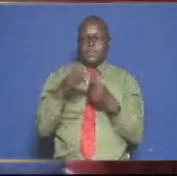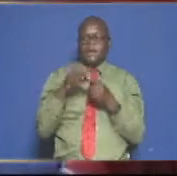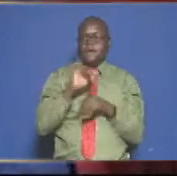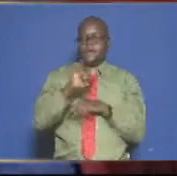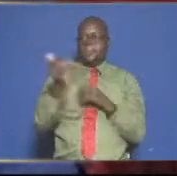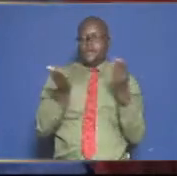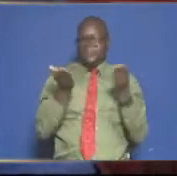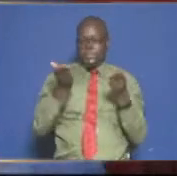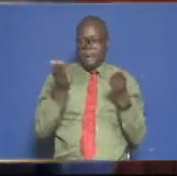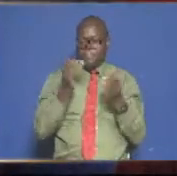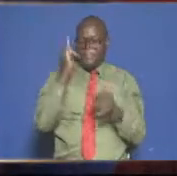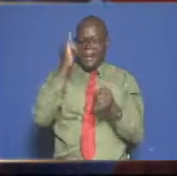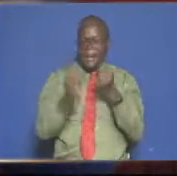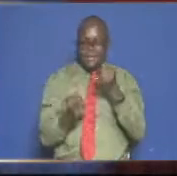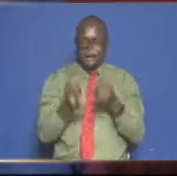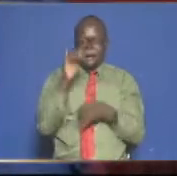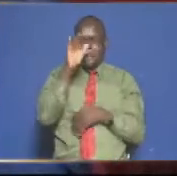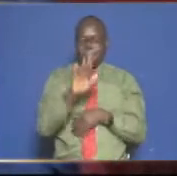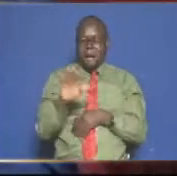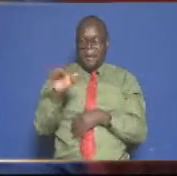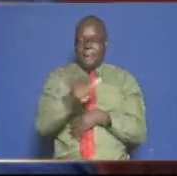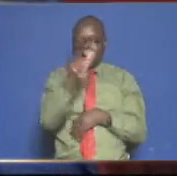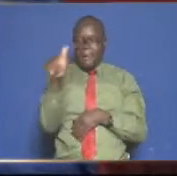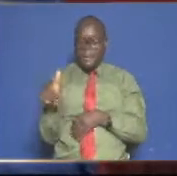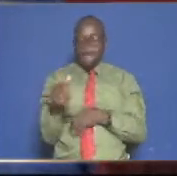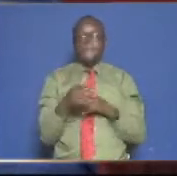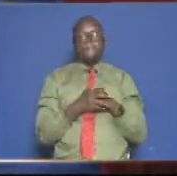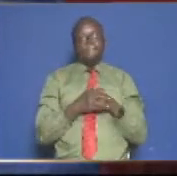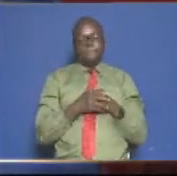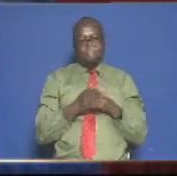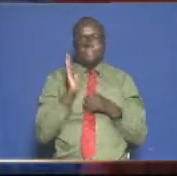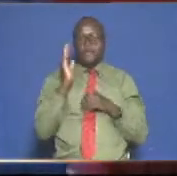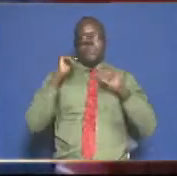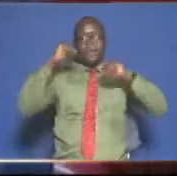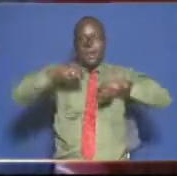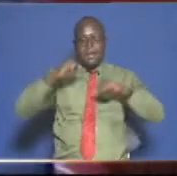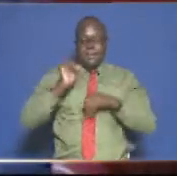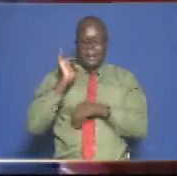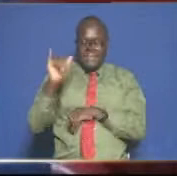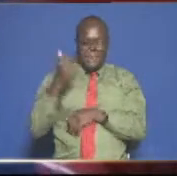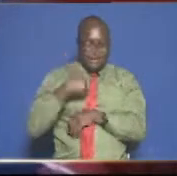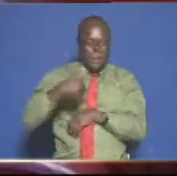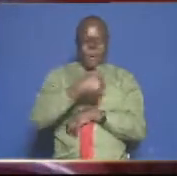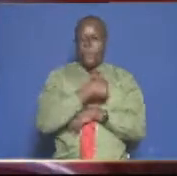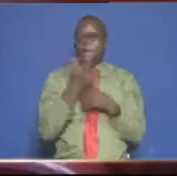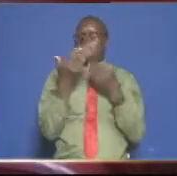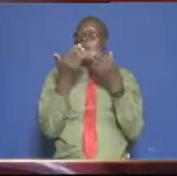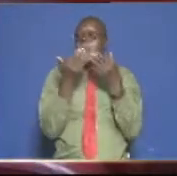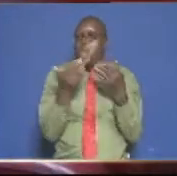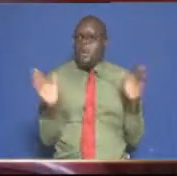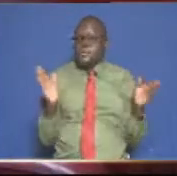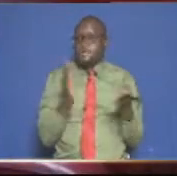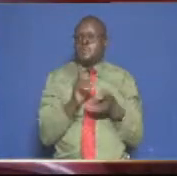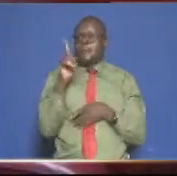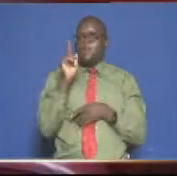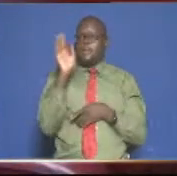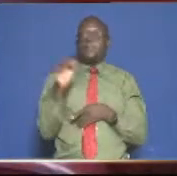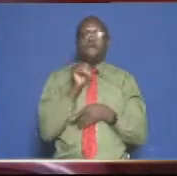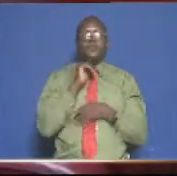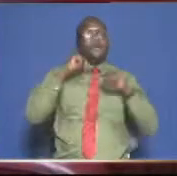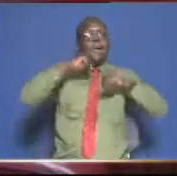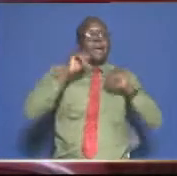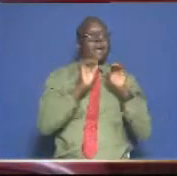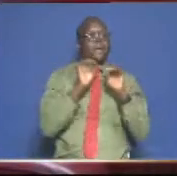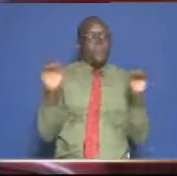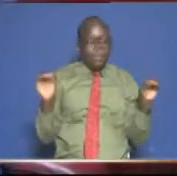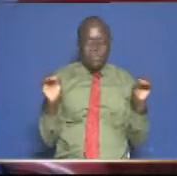the last Parliament and the other previous Parliament, will agree that we have lost someone who, even if he was not with you on